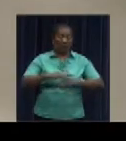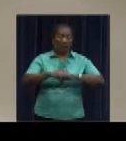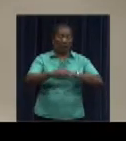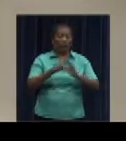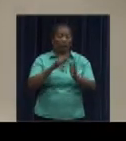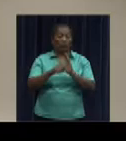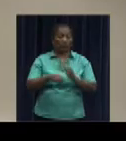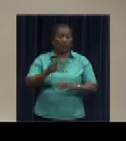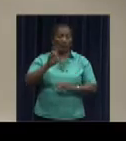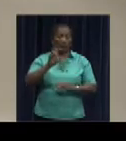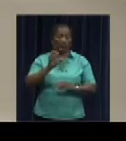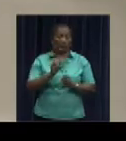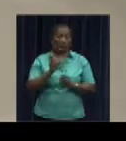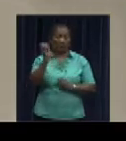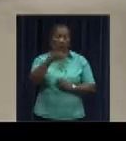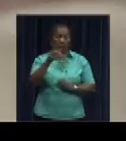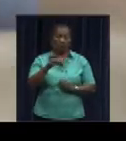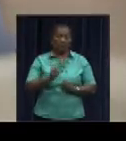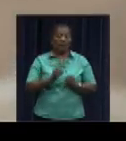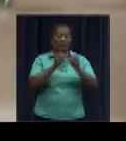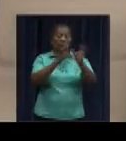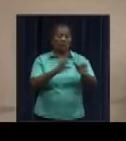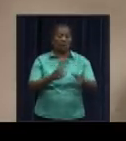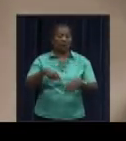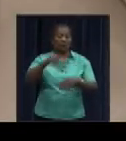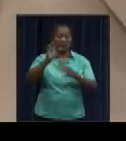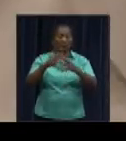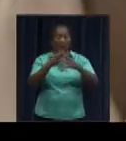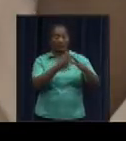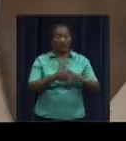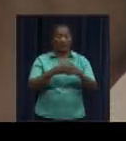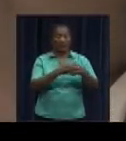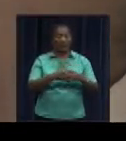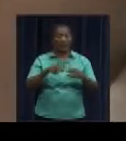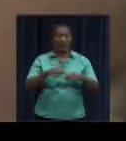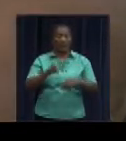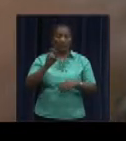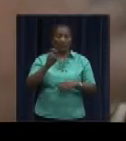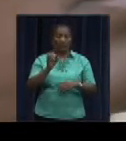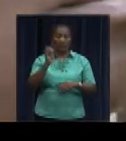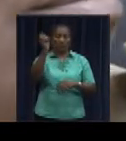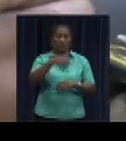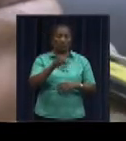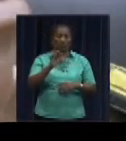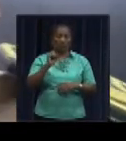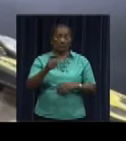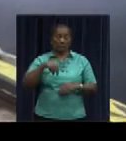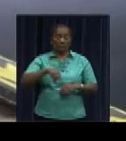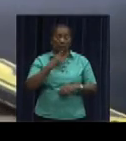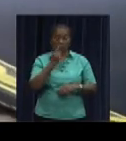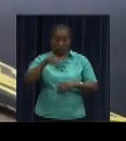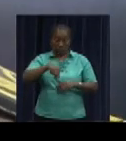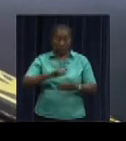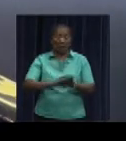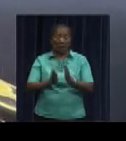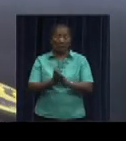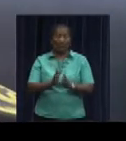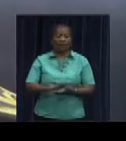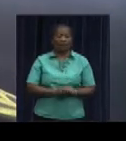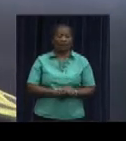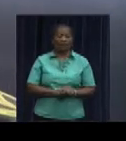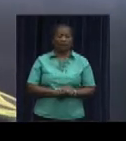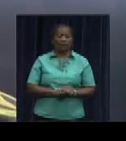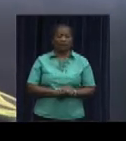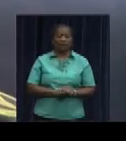in this agricultural project will be exported to the United States, and 20% will be destined for the